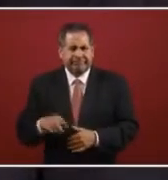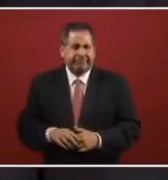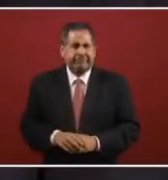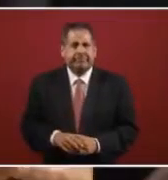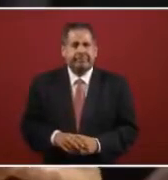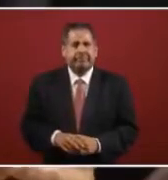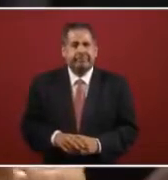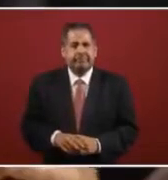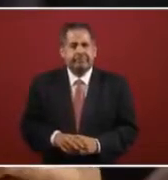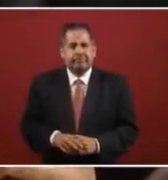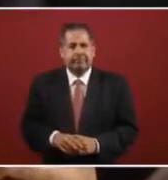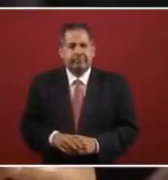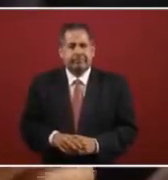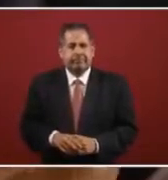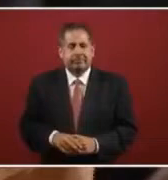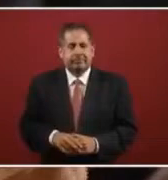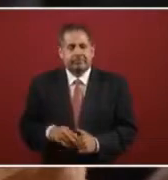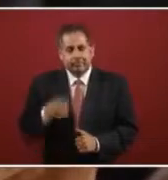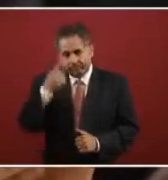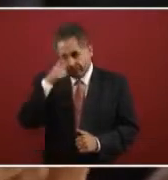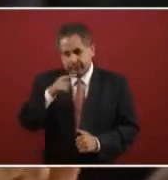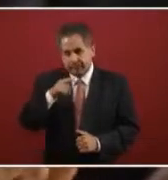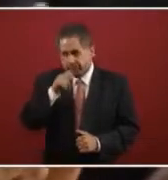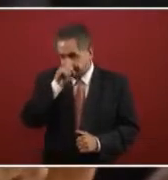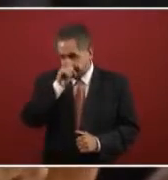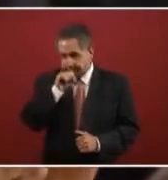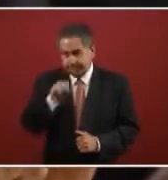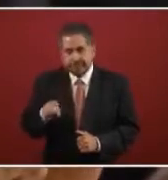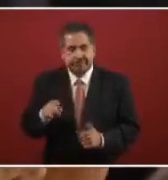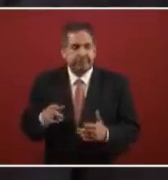elevated salary. para